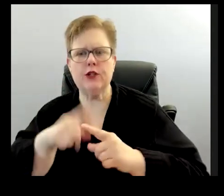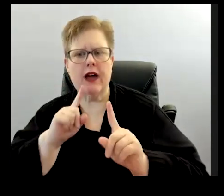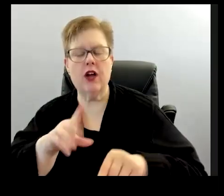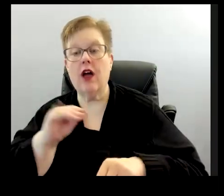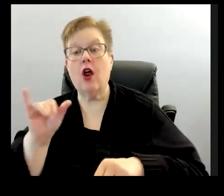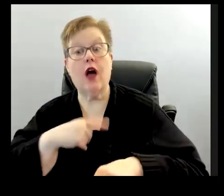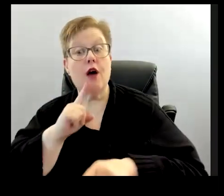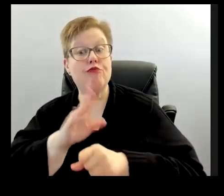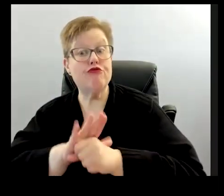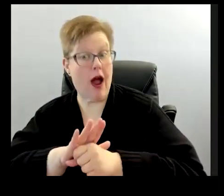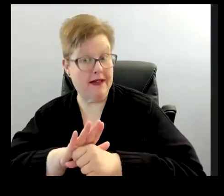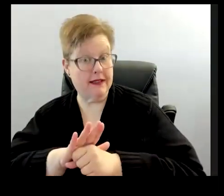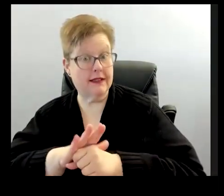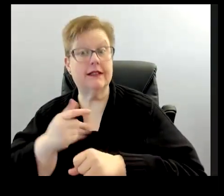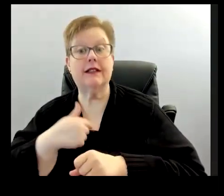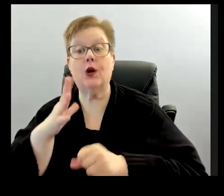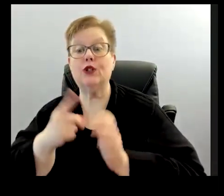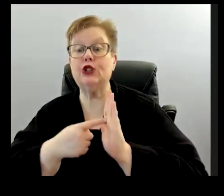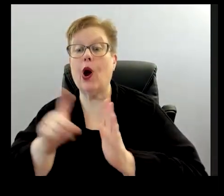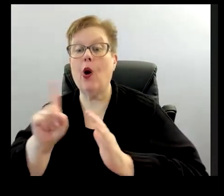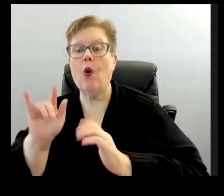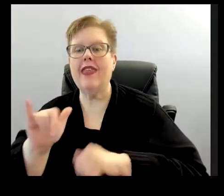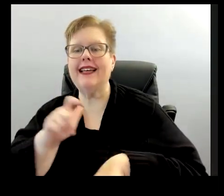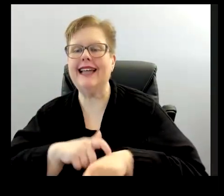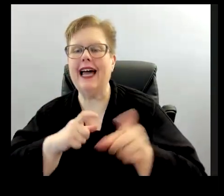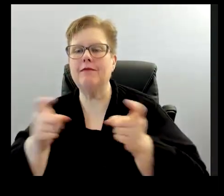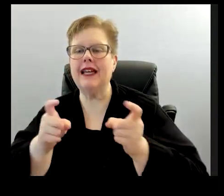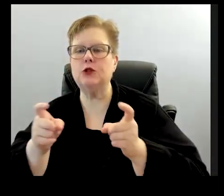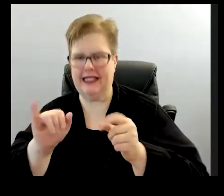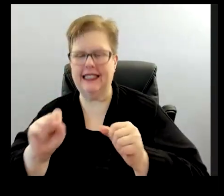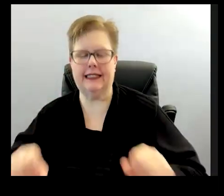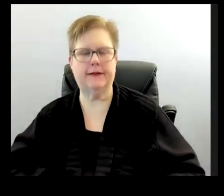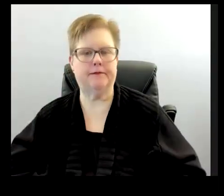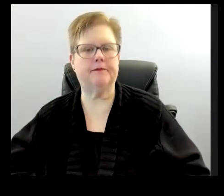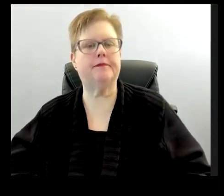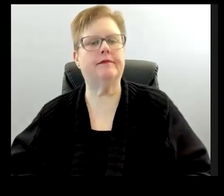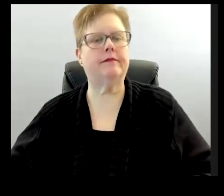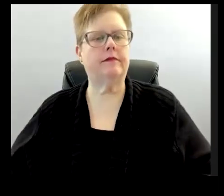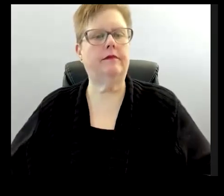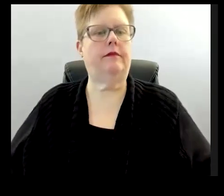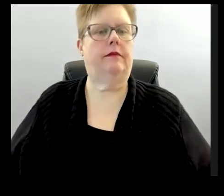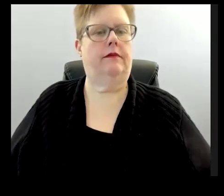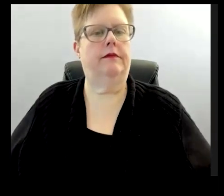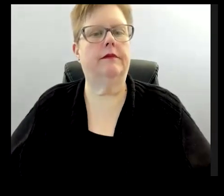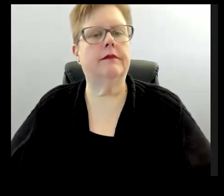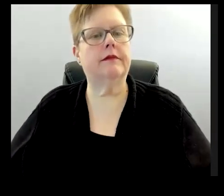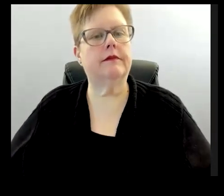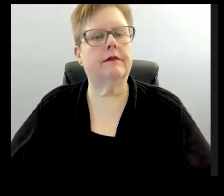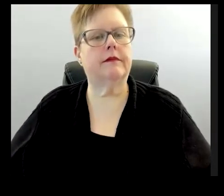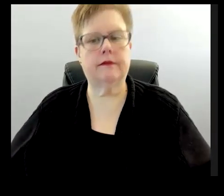also promised you that I would show you where that time management is. So let's go